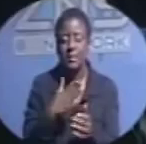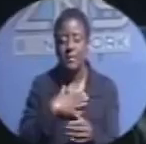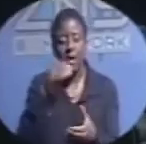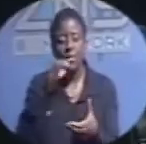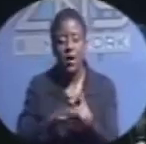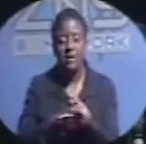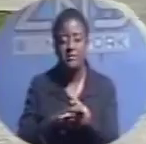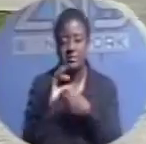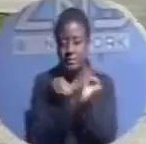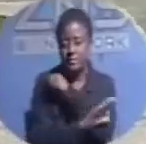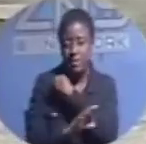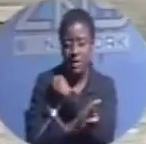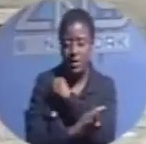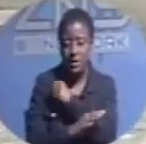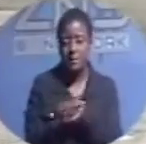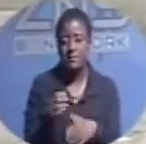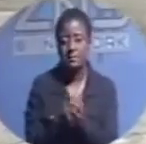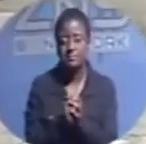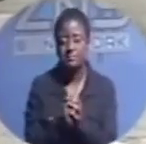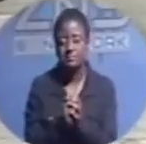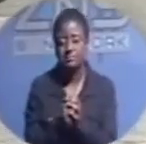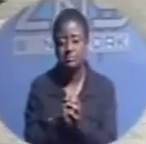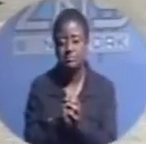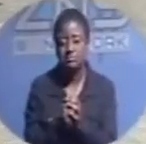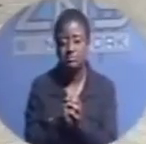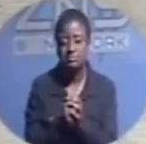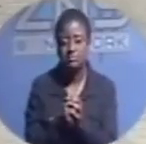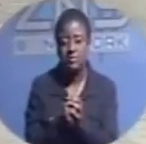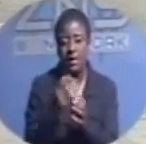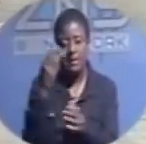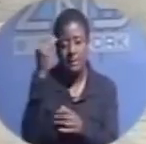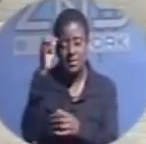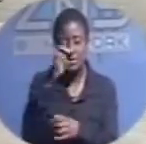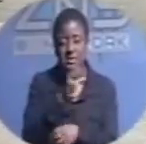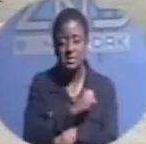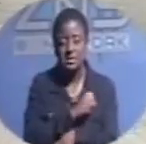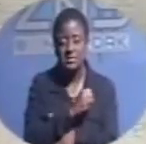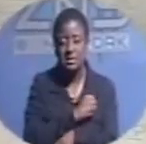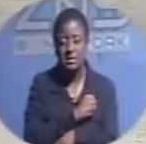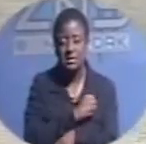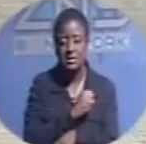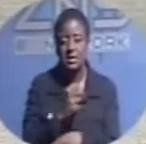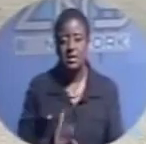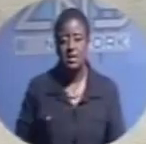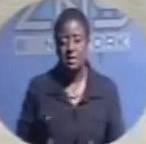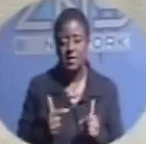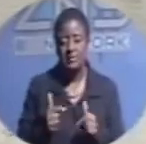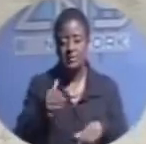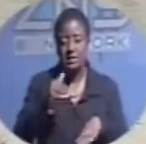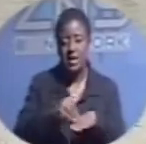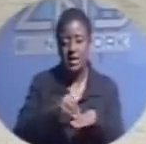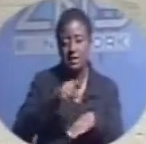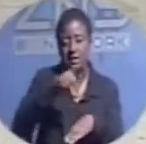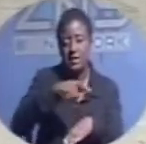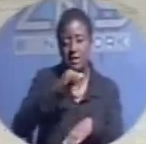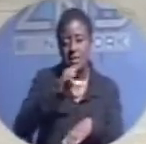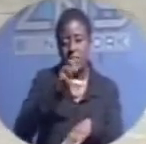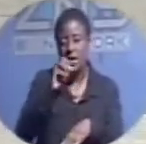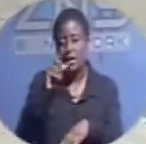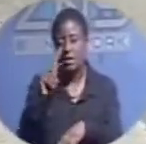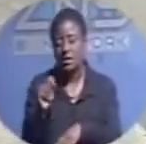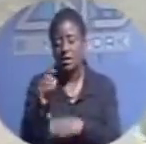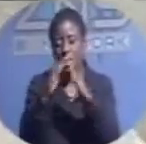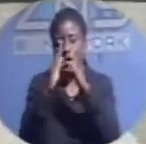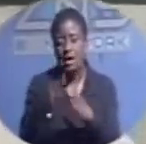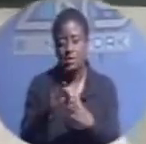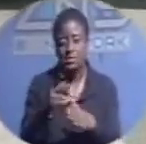this statement to me is laughable. Mr. Smith is reportedly a resident at the facility. The property, he explained,